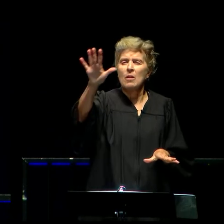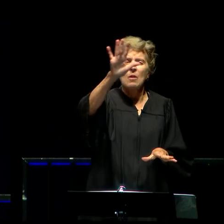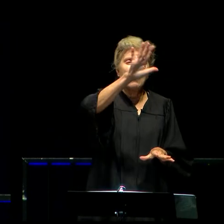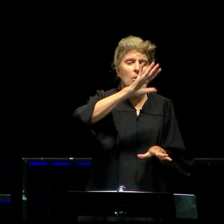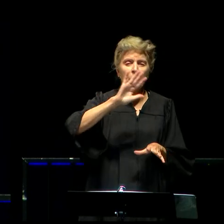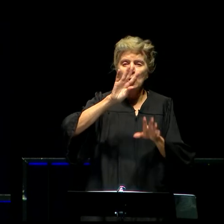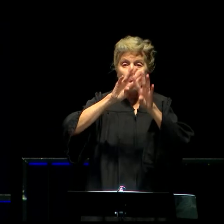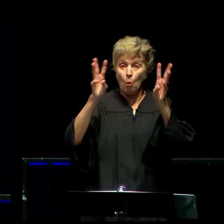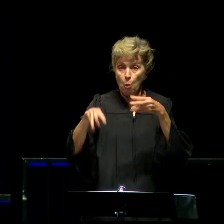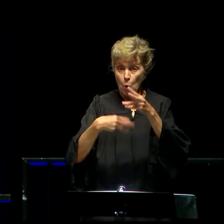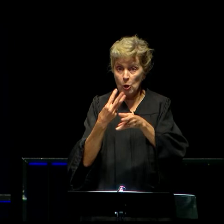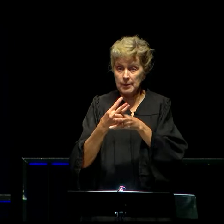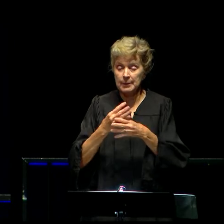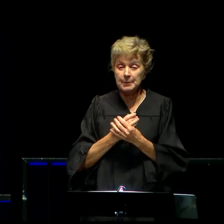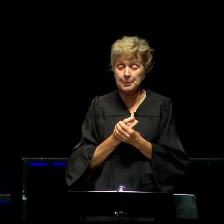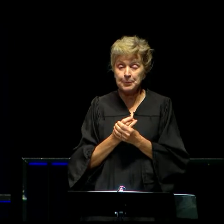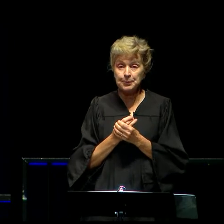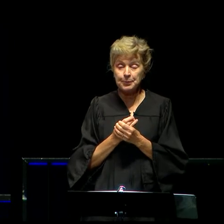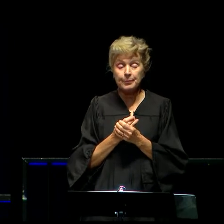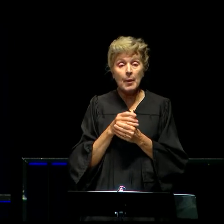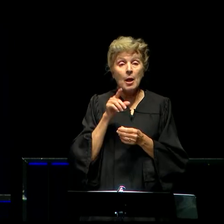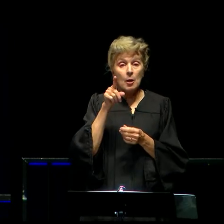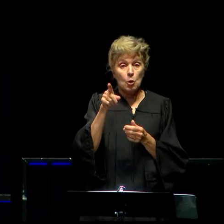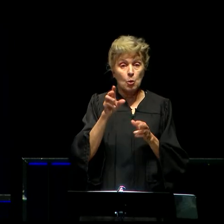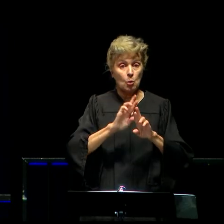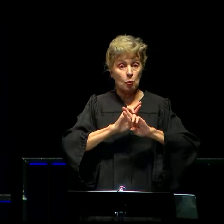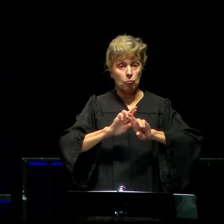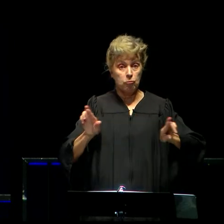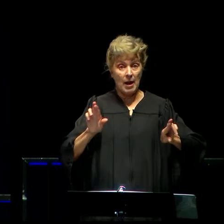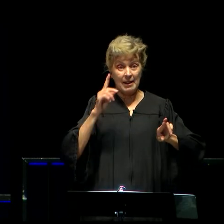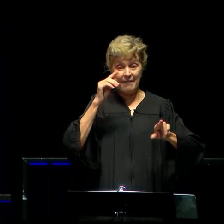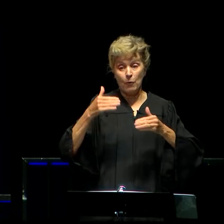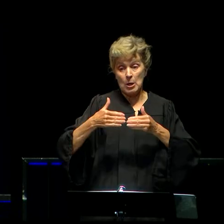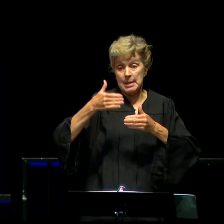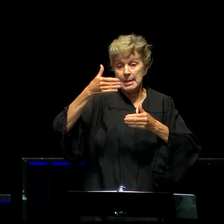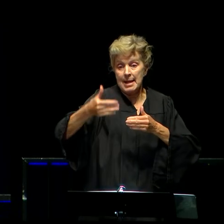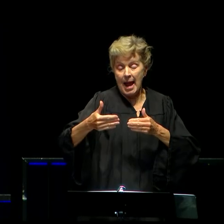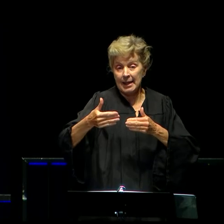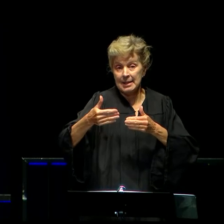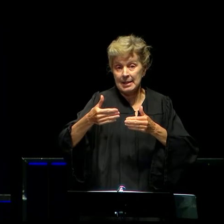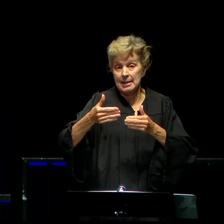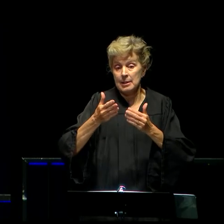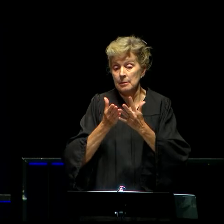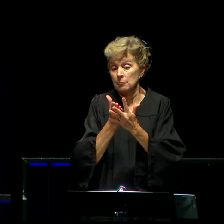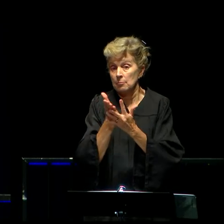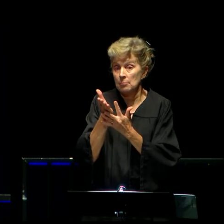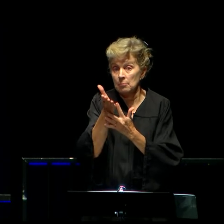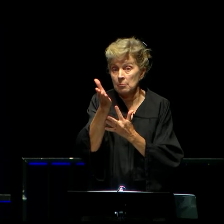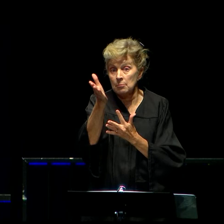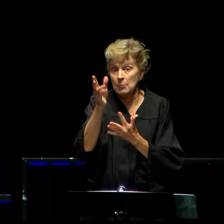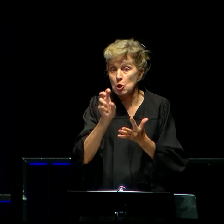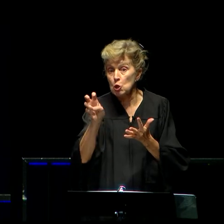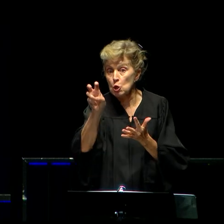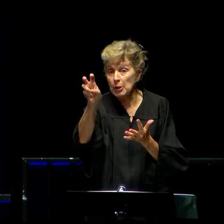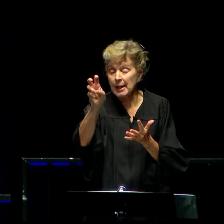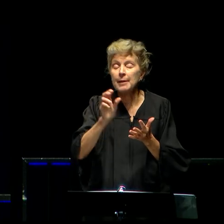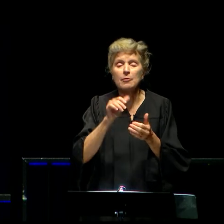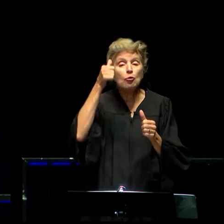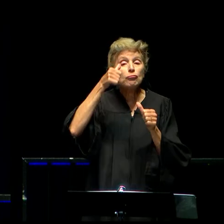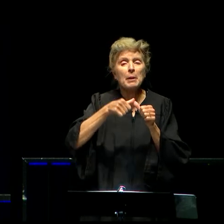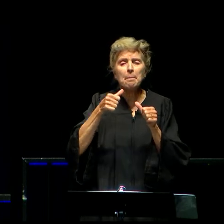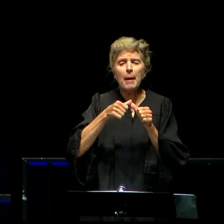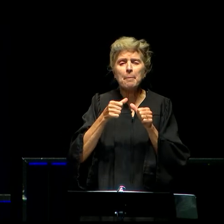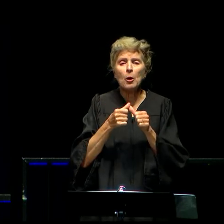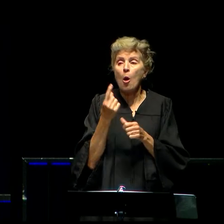world. As you embark on this next phase in your journey, remember that there is no